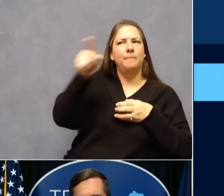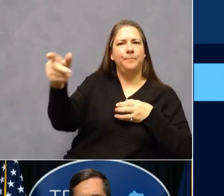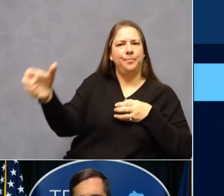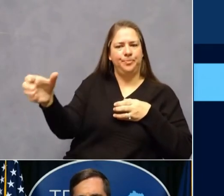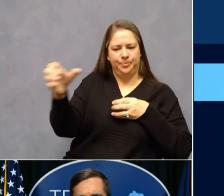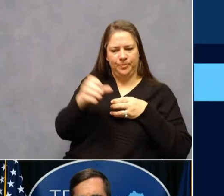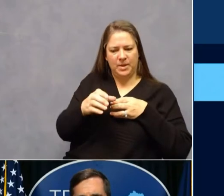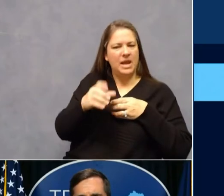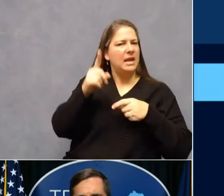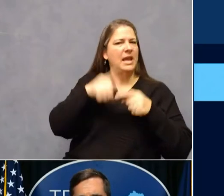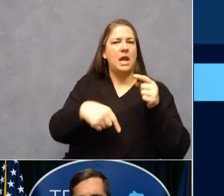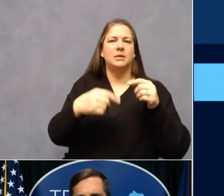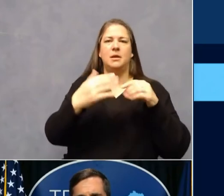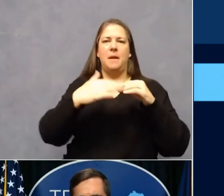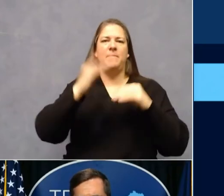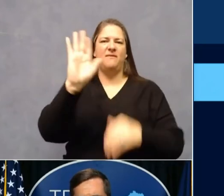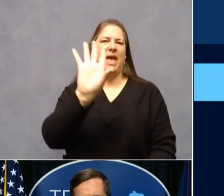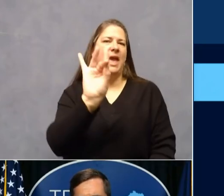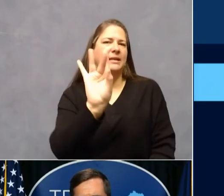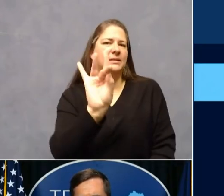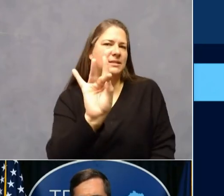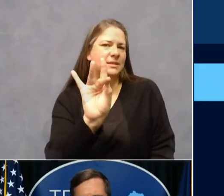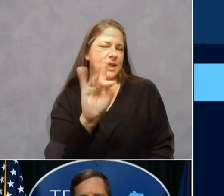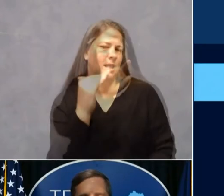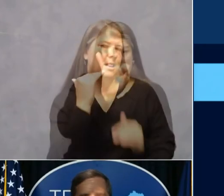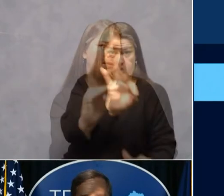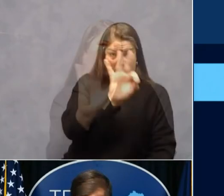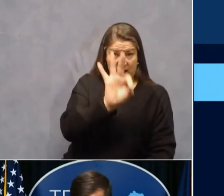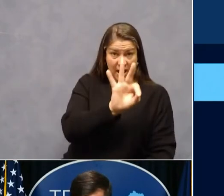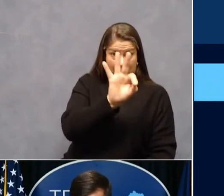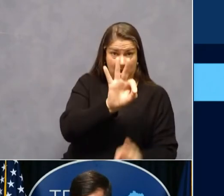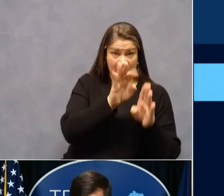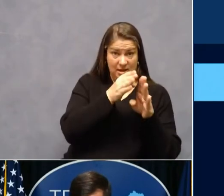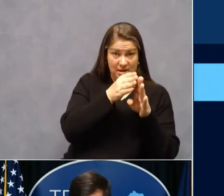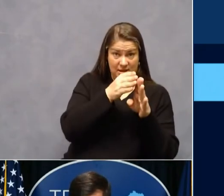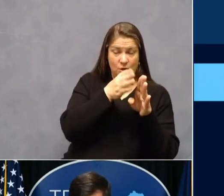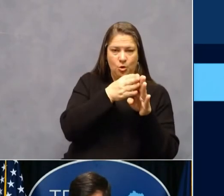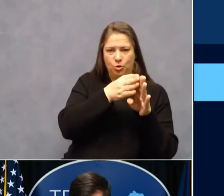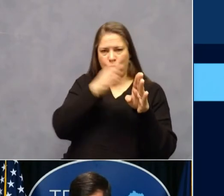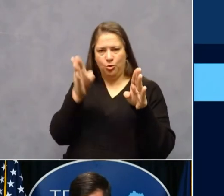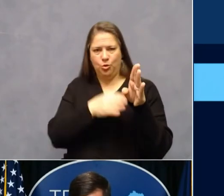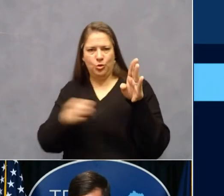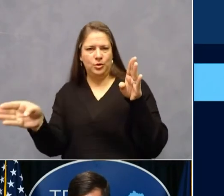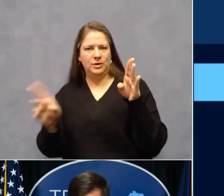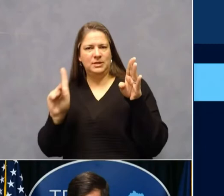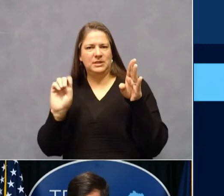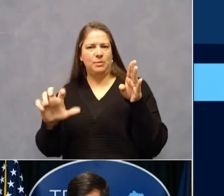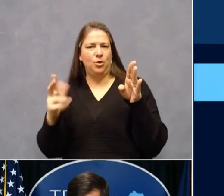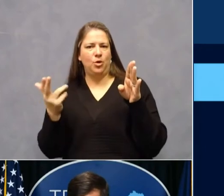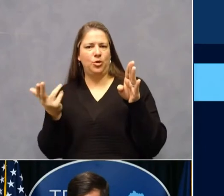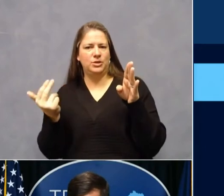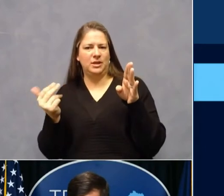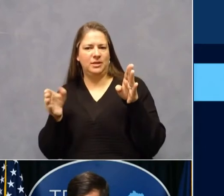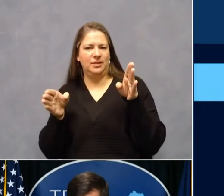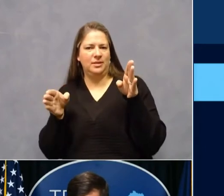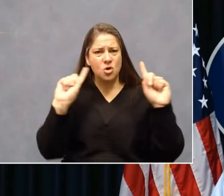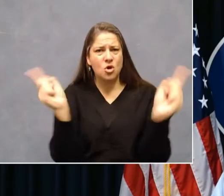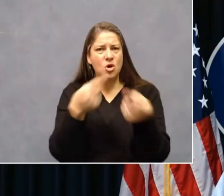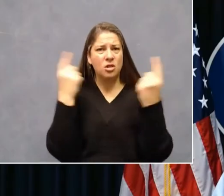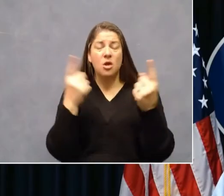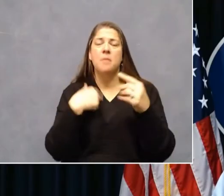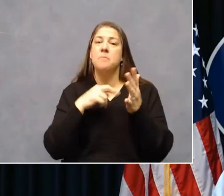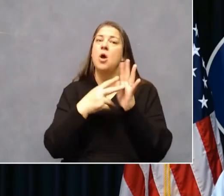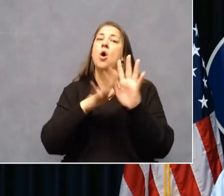consisting of people in one household plus one more household. Limiting public venues to a maximum attendance of 25 people.